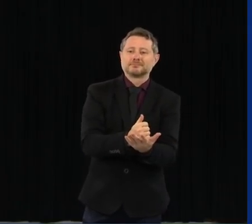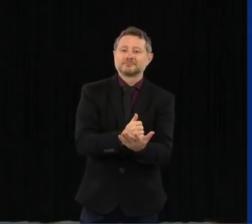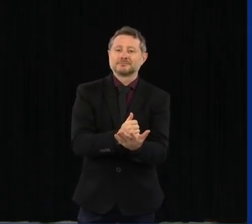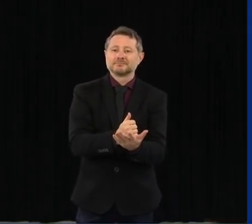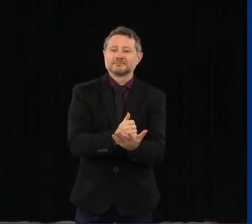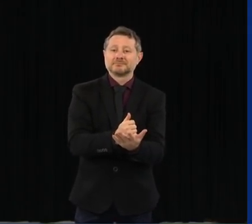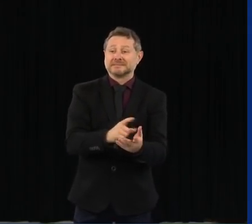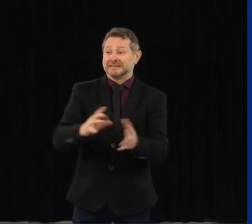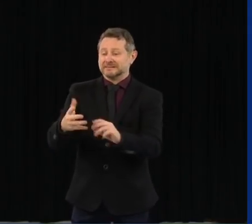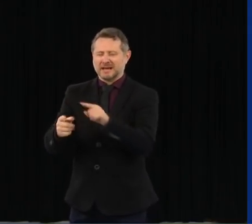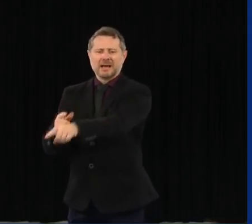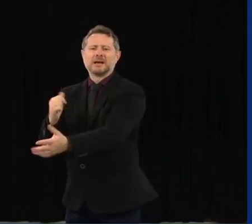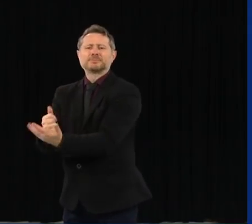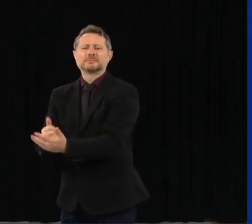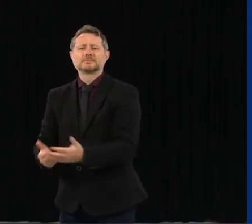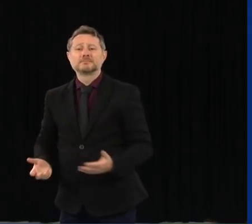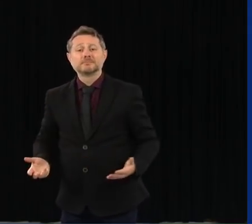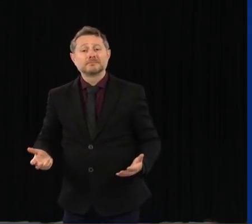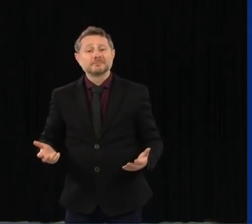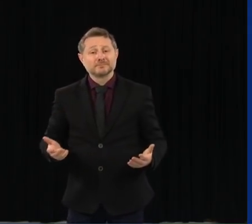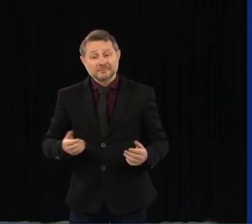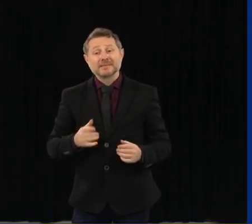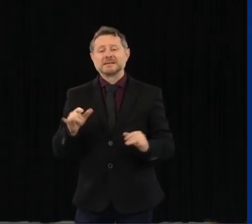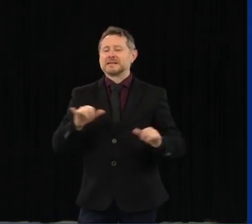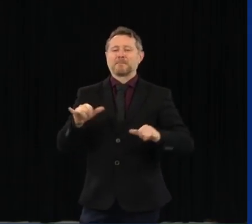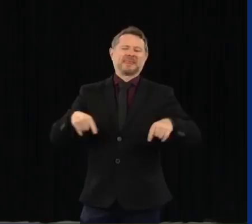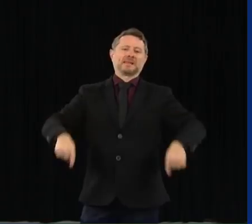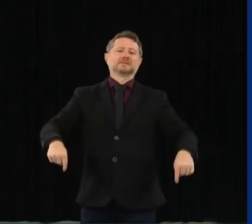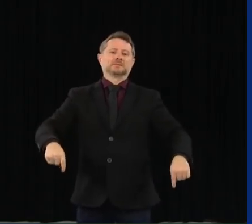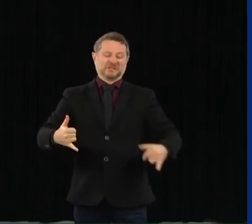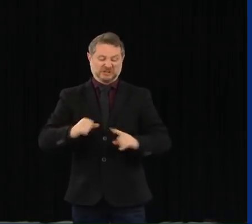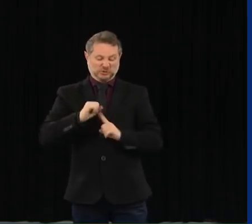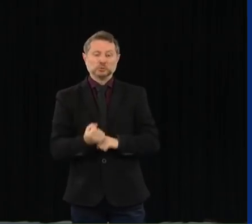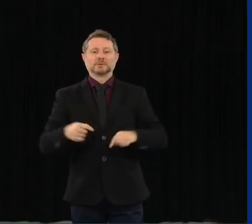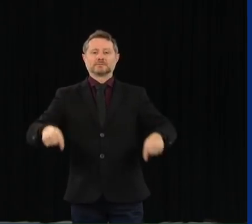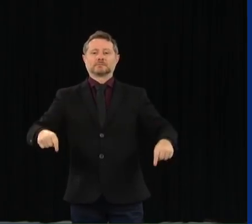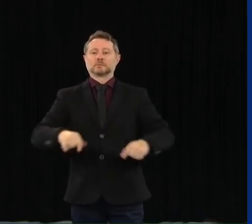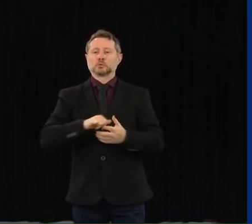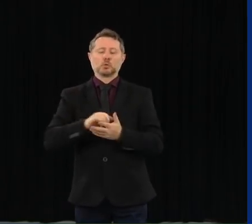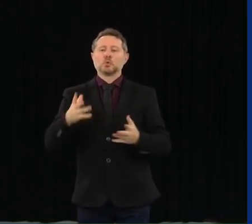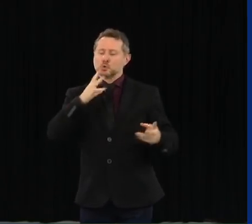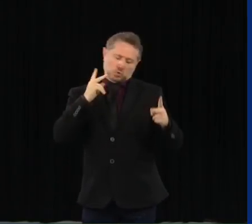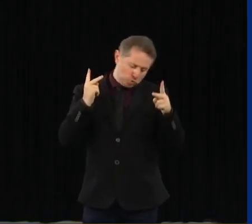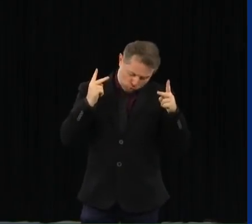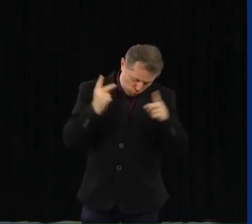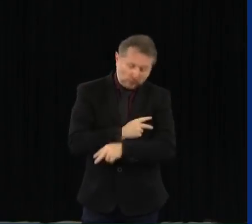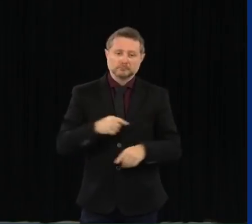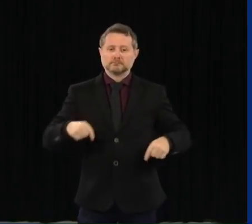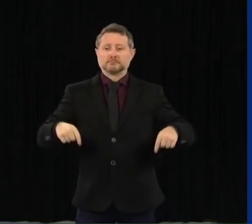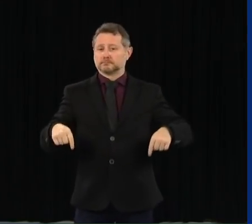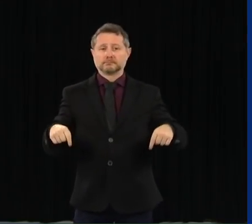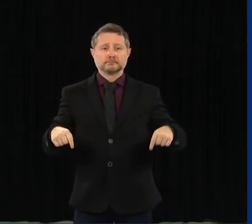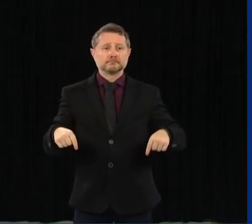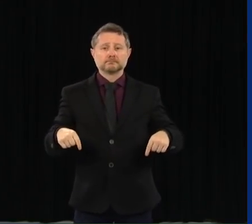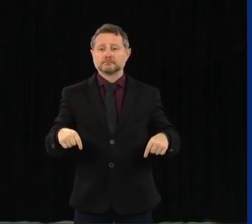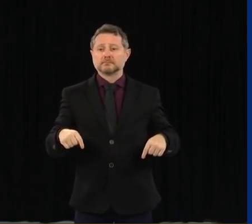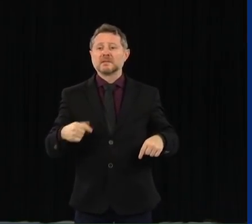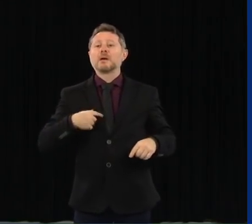This is that on a macro scale. New York is in crisis. Help New